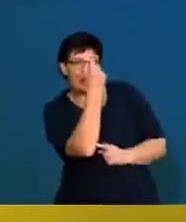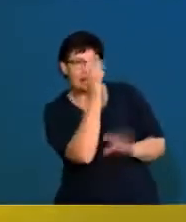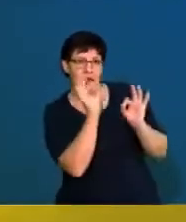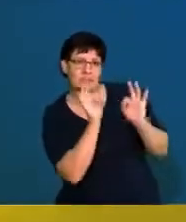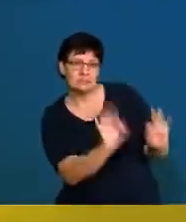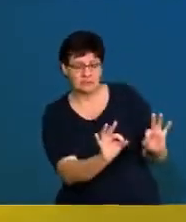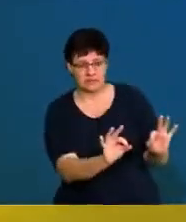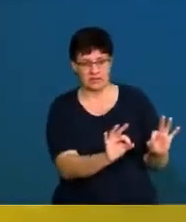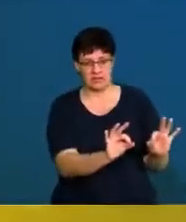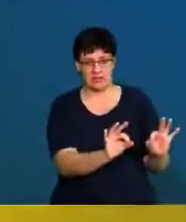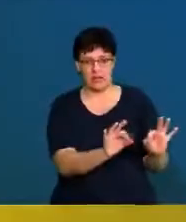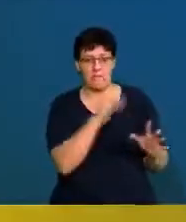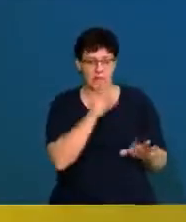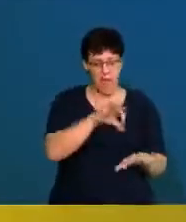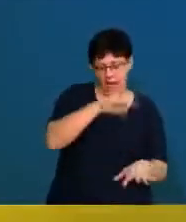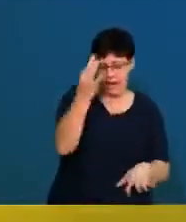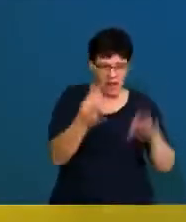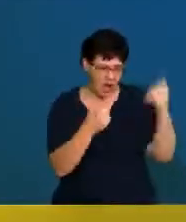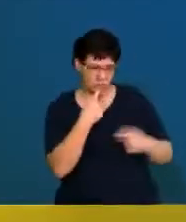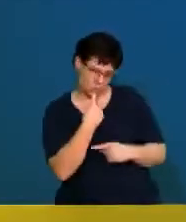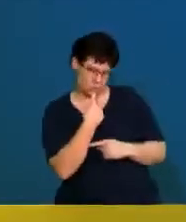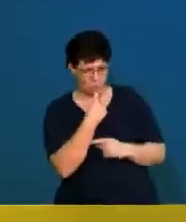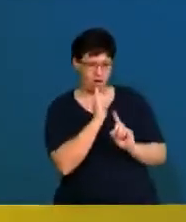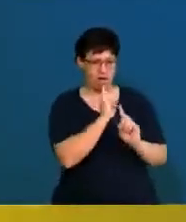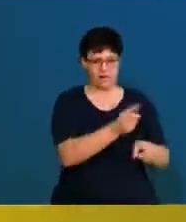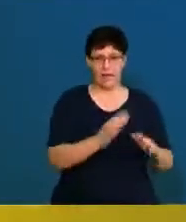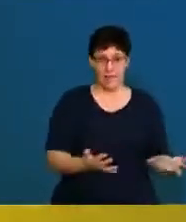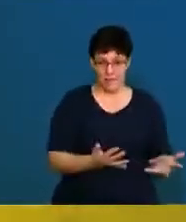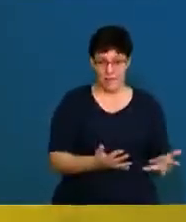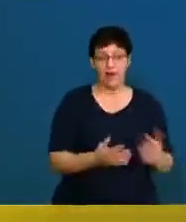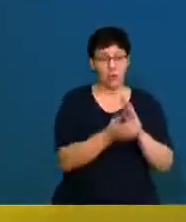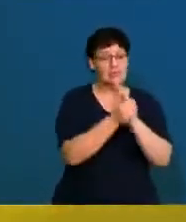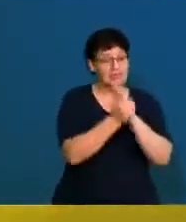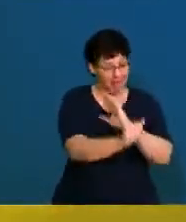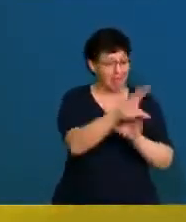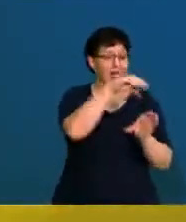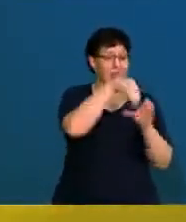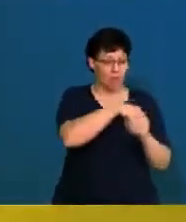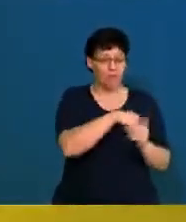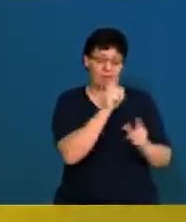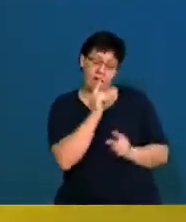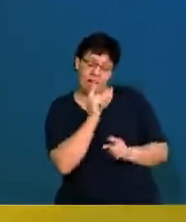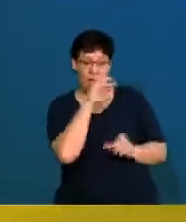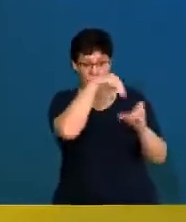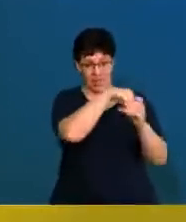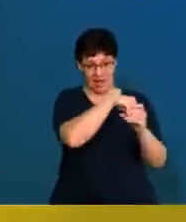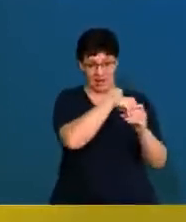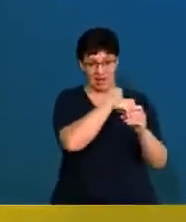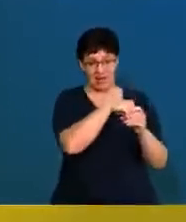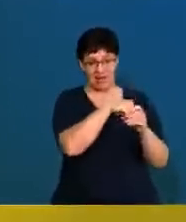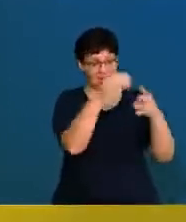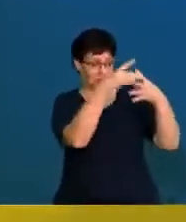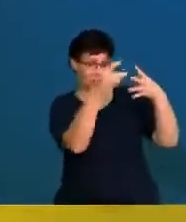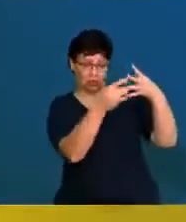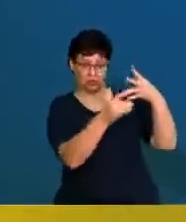understanding, the analysis, a wide range of skills are actually examined in as far as the multiple choice